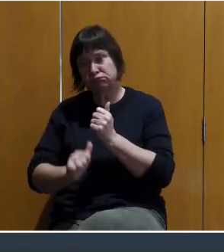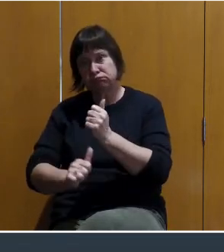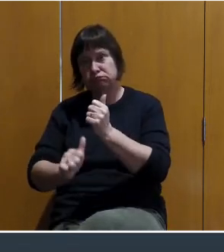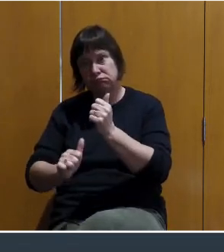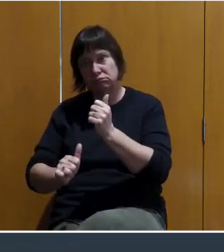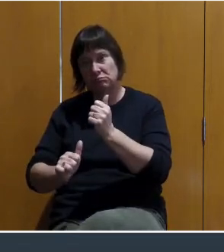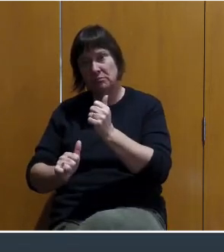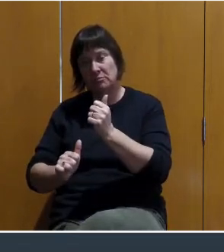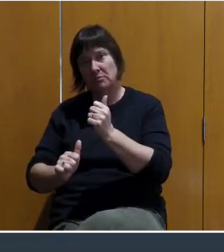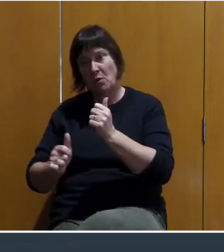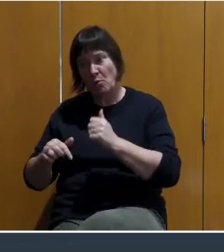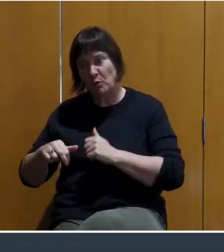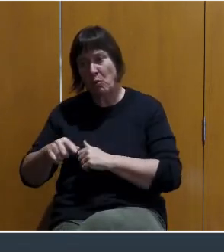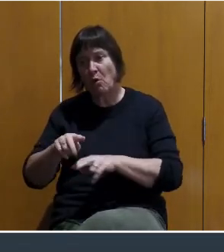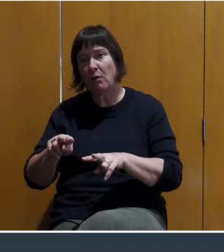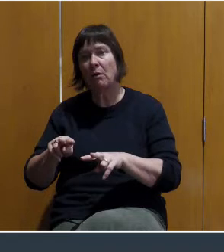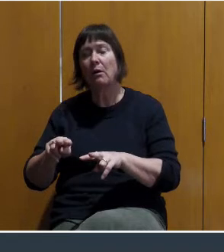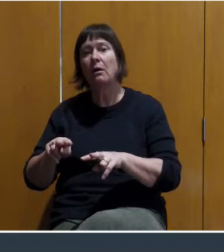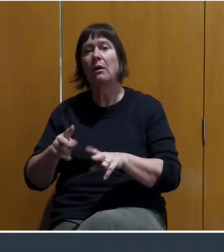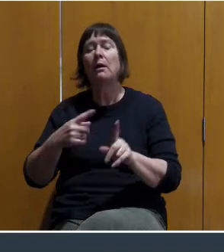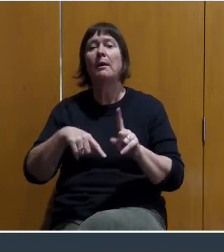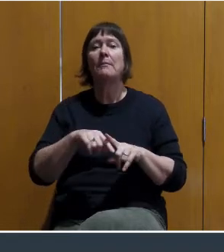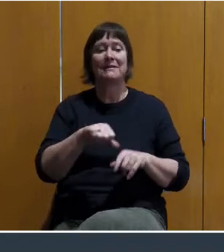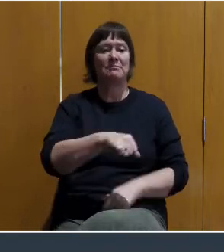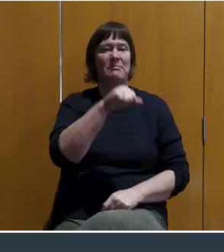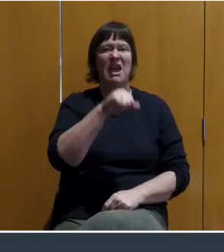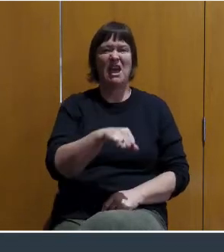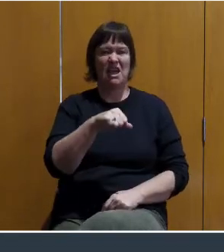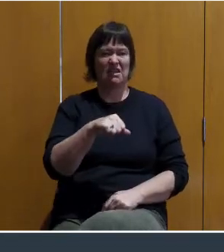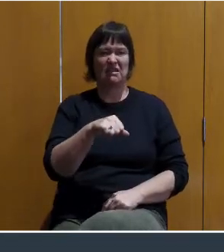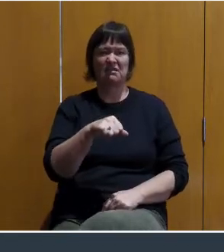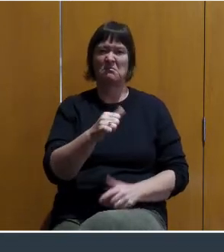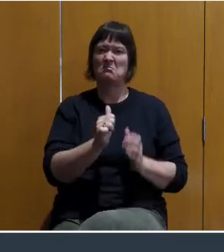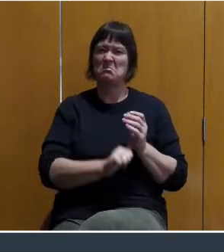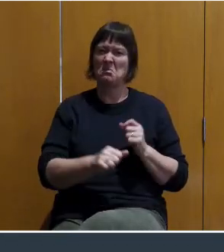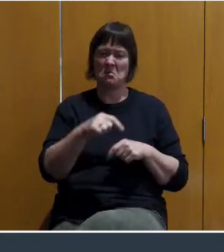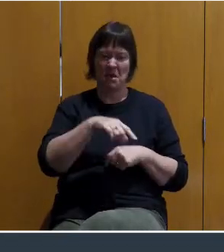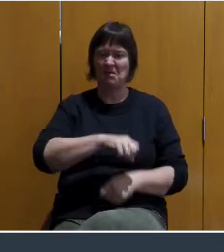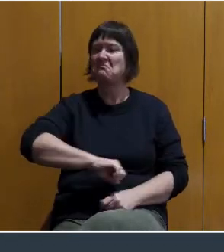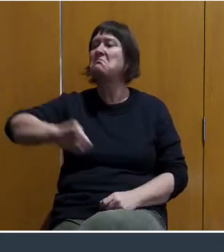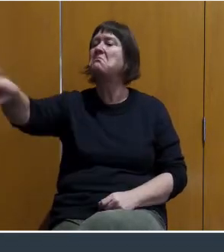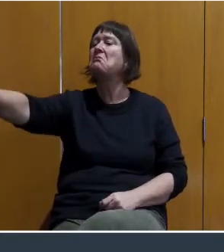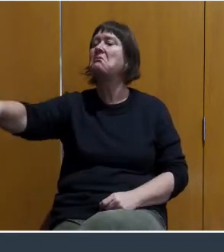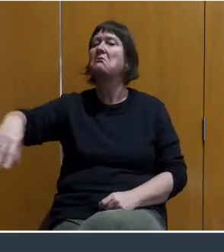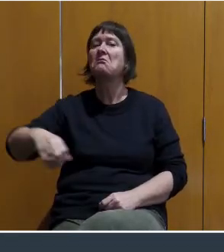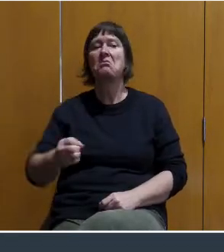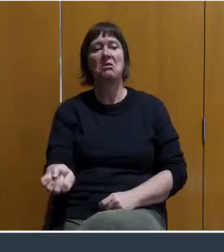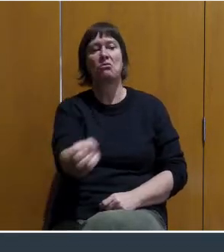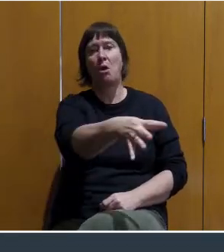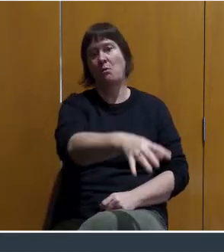walking path and bags with excrement in it tossed into the bushes and into the long grass,